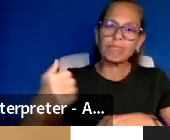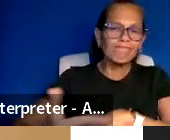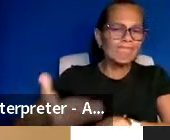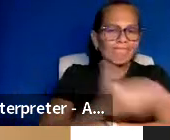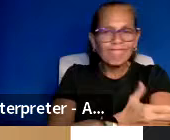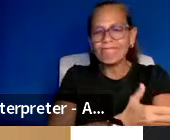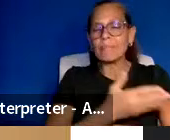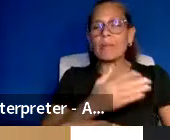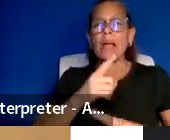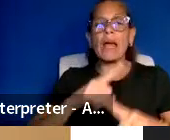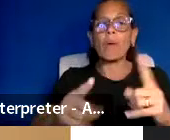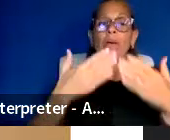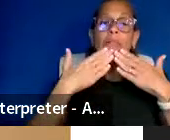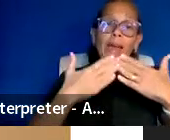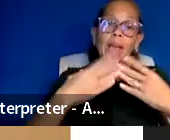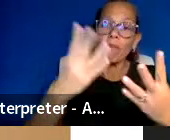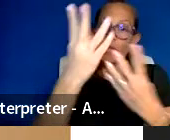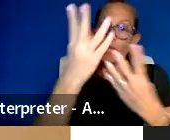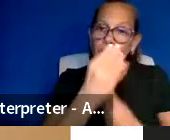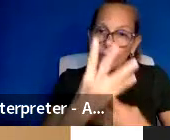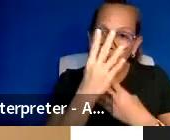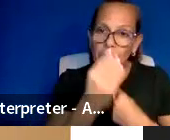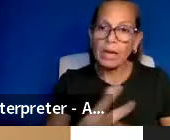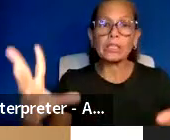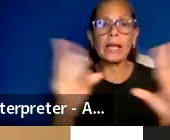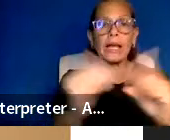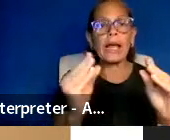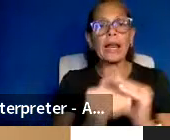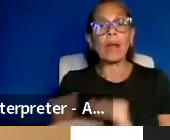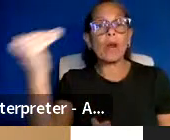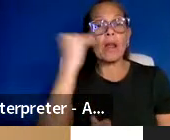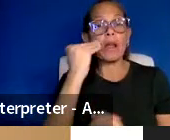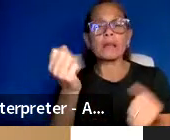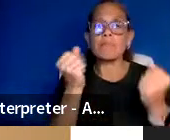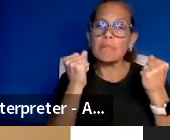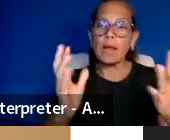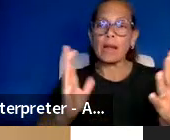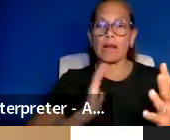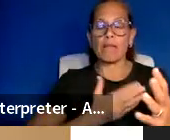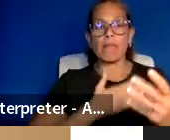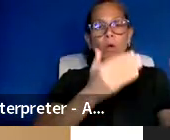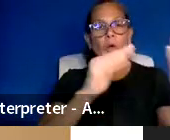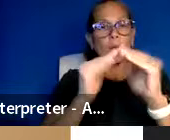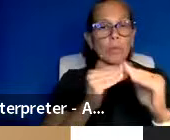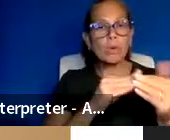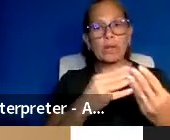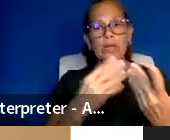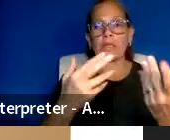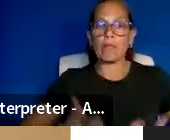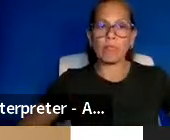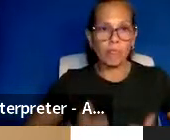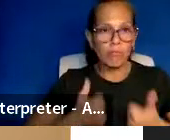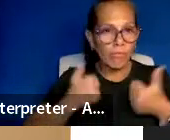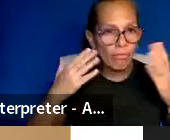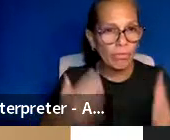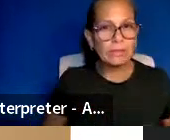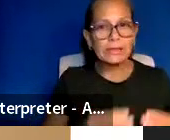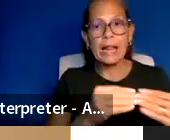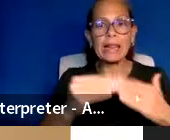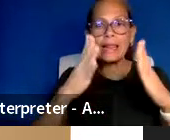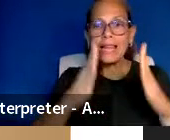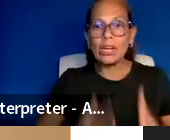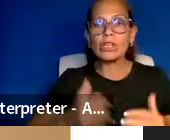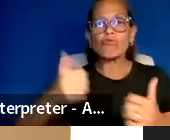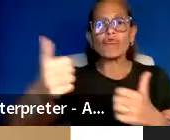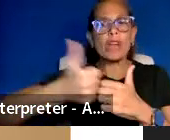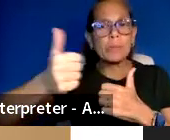these info sessions. And I also want to acknowledge many of our community residents, community leaders, transportation advocates,